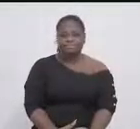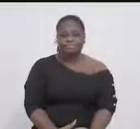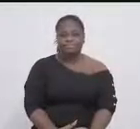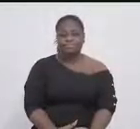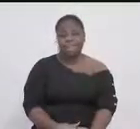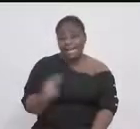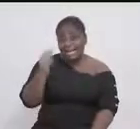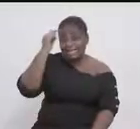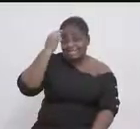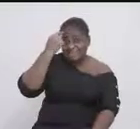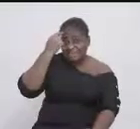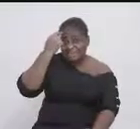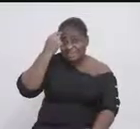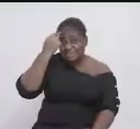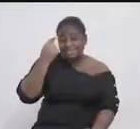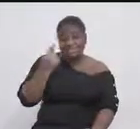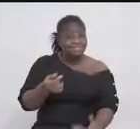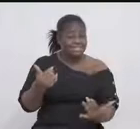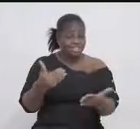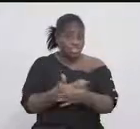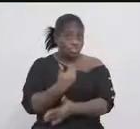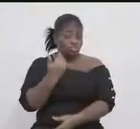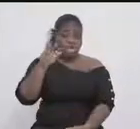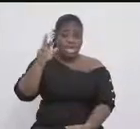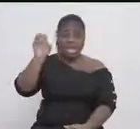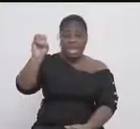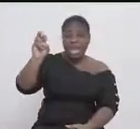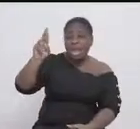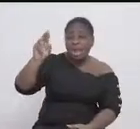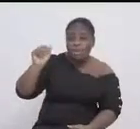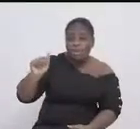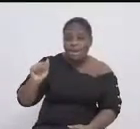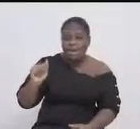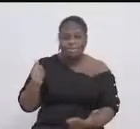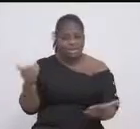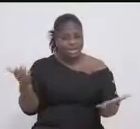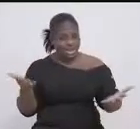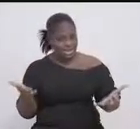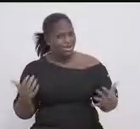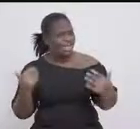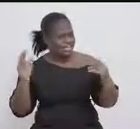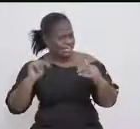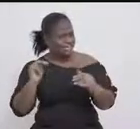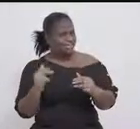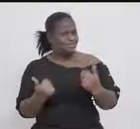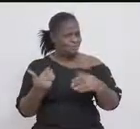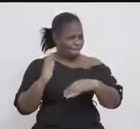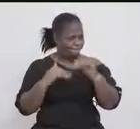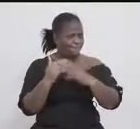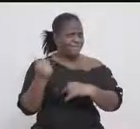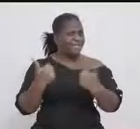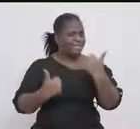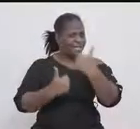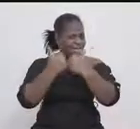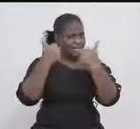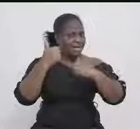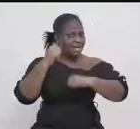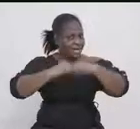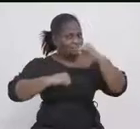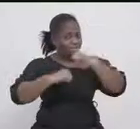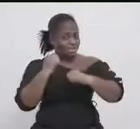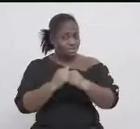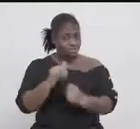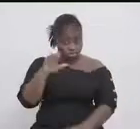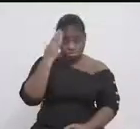I think it's an era in which we are, and we need to build capacity. Like I mentioned, when you knew me in school, I